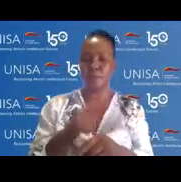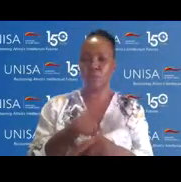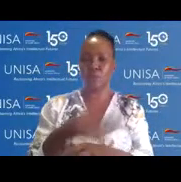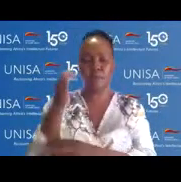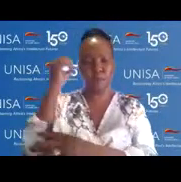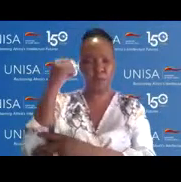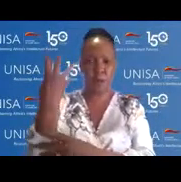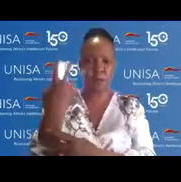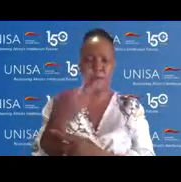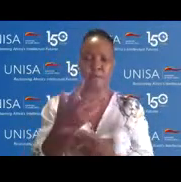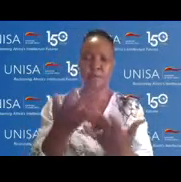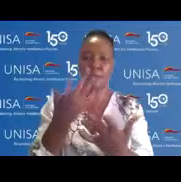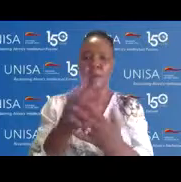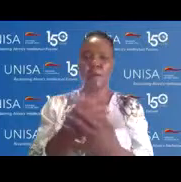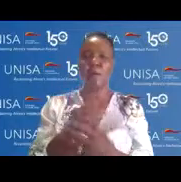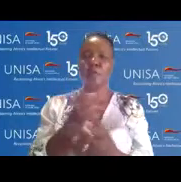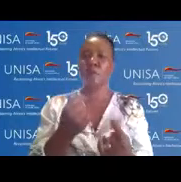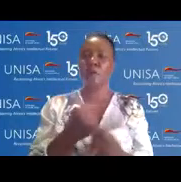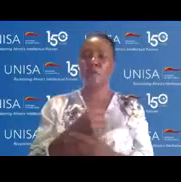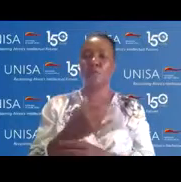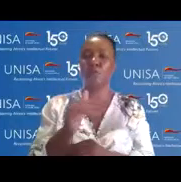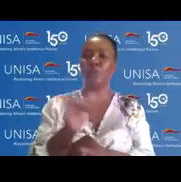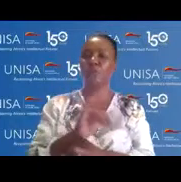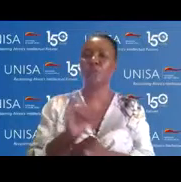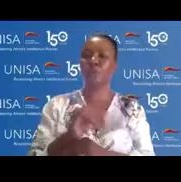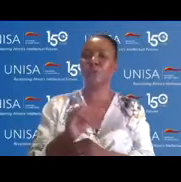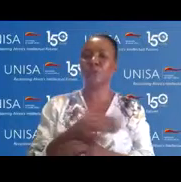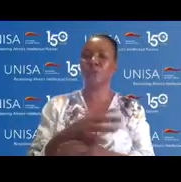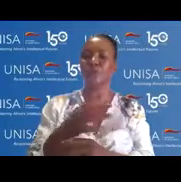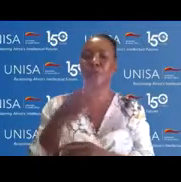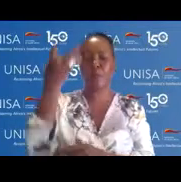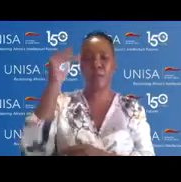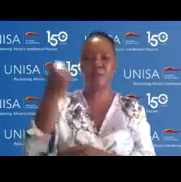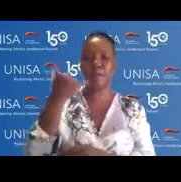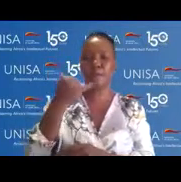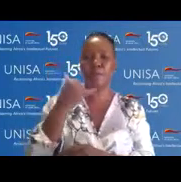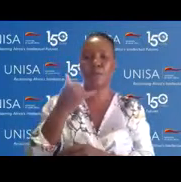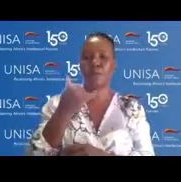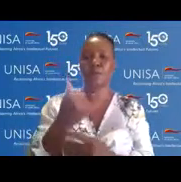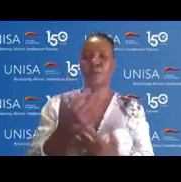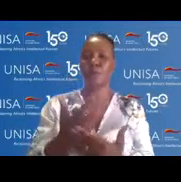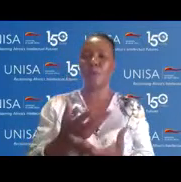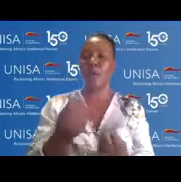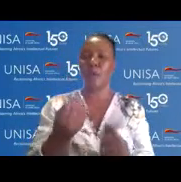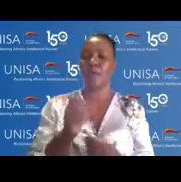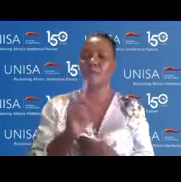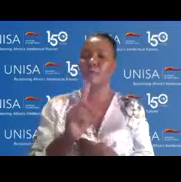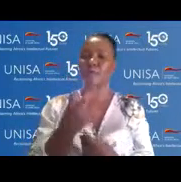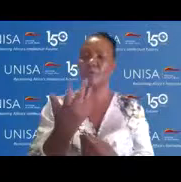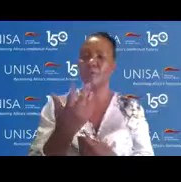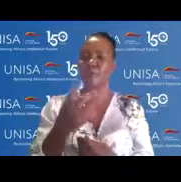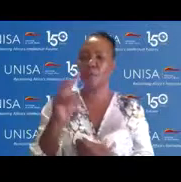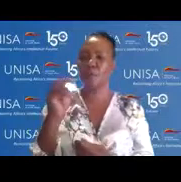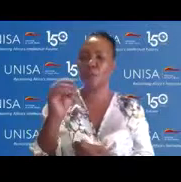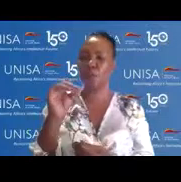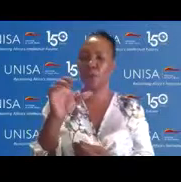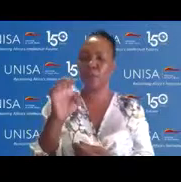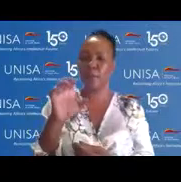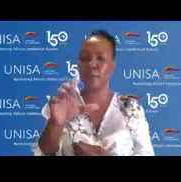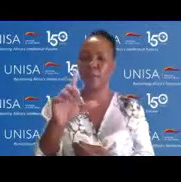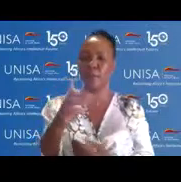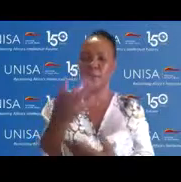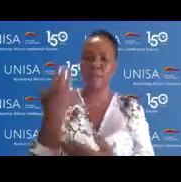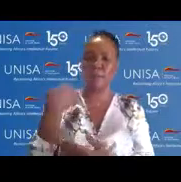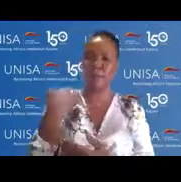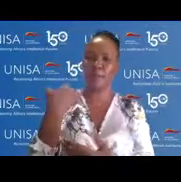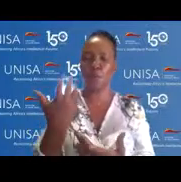how do I actually do this? So I'm just going to go back one step. I'm going to go back to my settings. Go all the way down to the bottom. So there's two things I